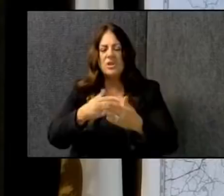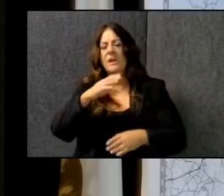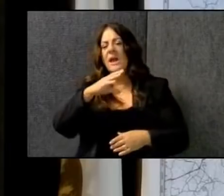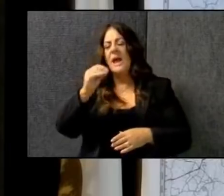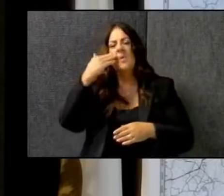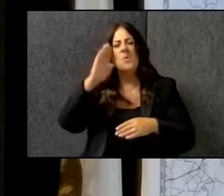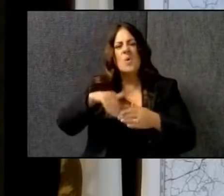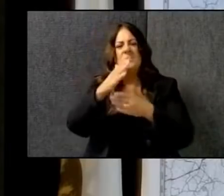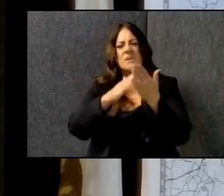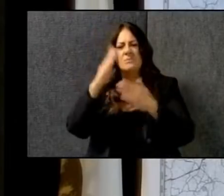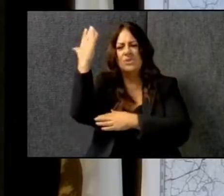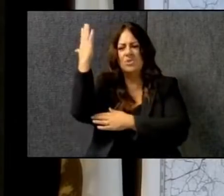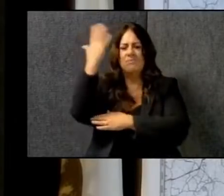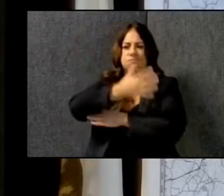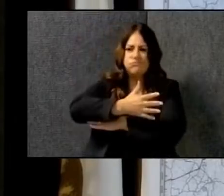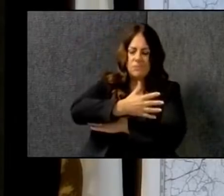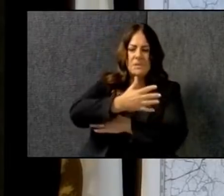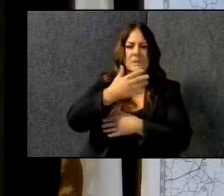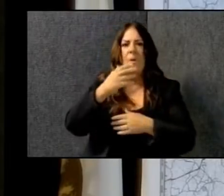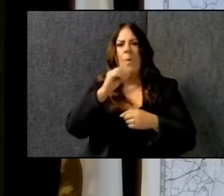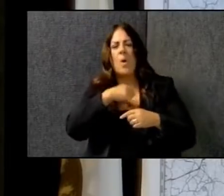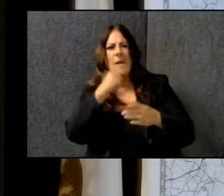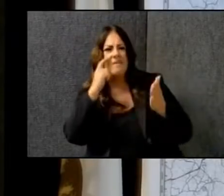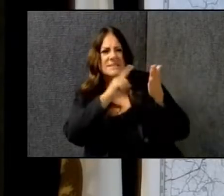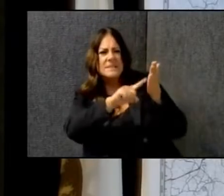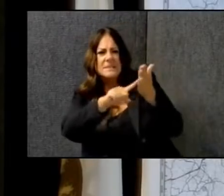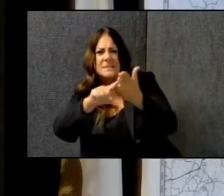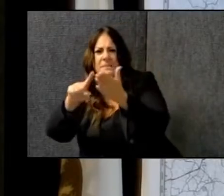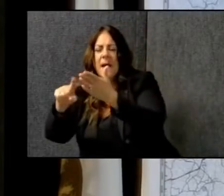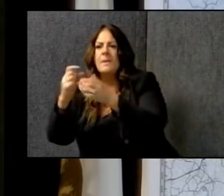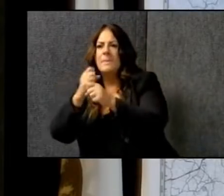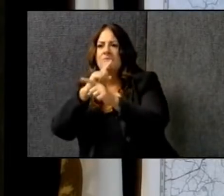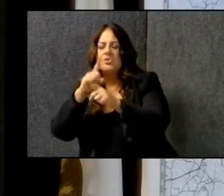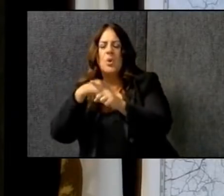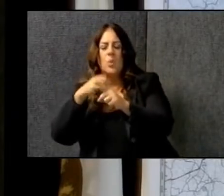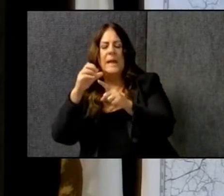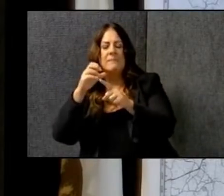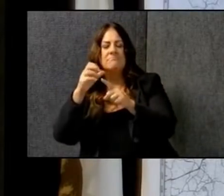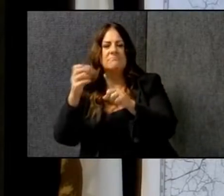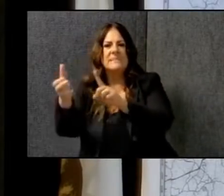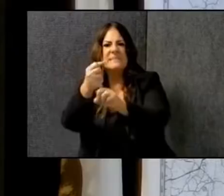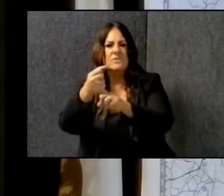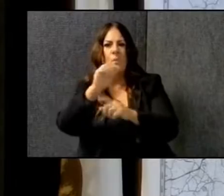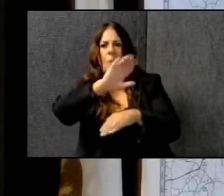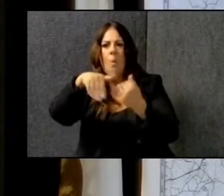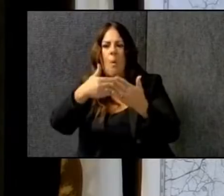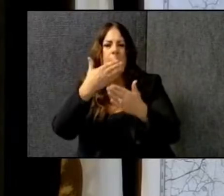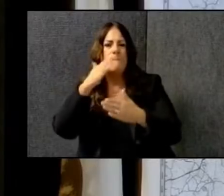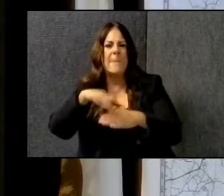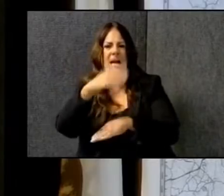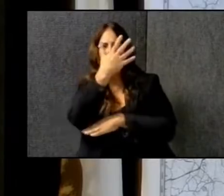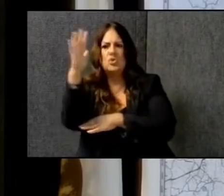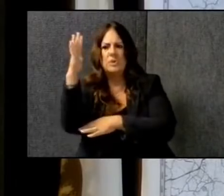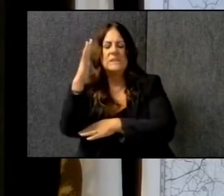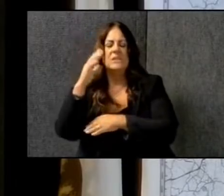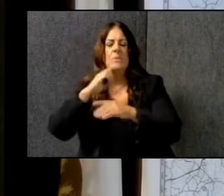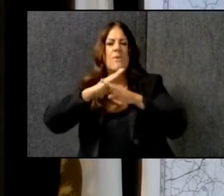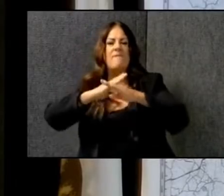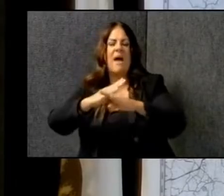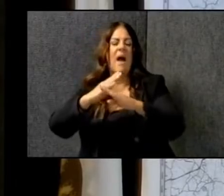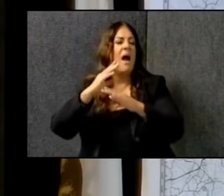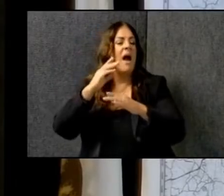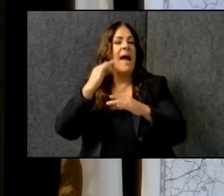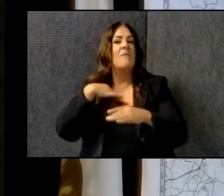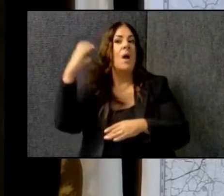those snags, all those hazard trees that could fall. And that's a huge threat to all of us driving on that highway. And so that's why it